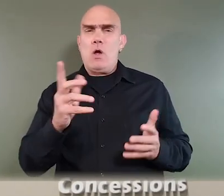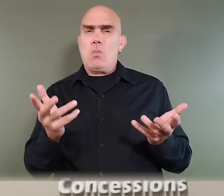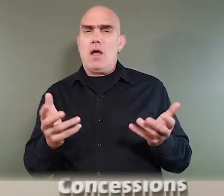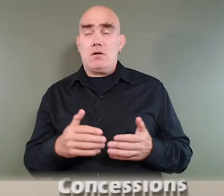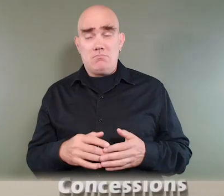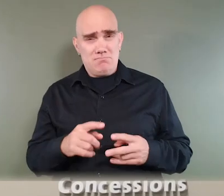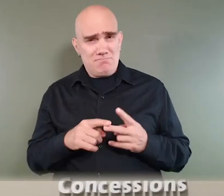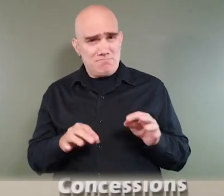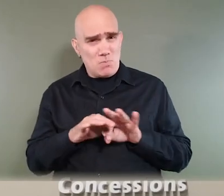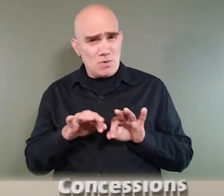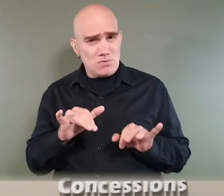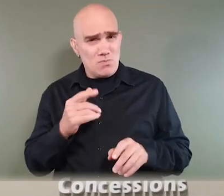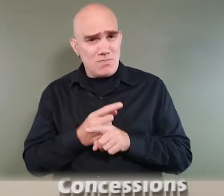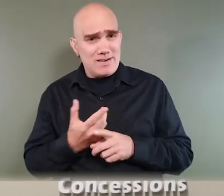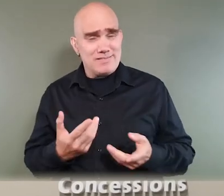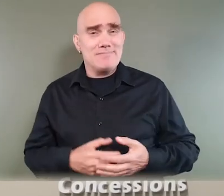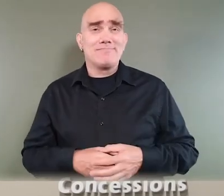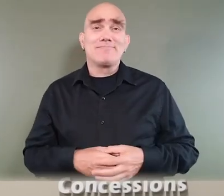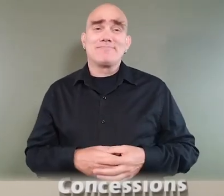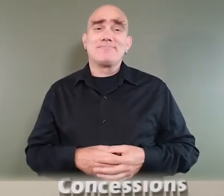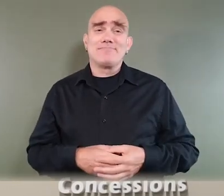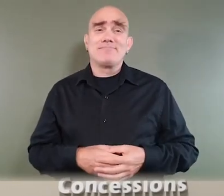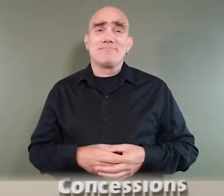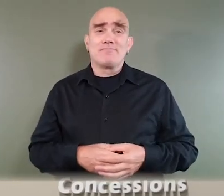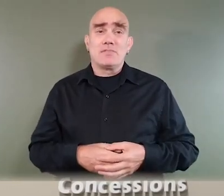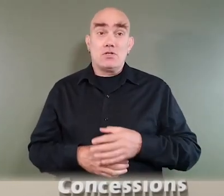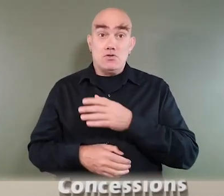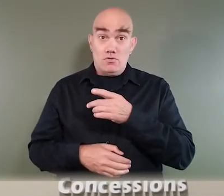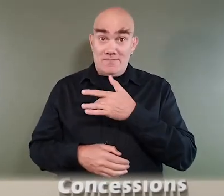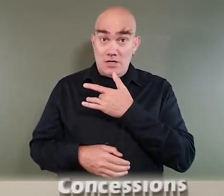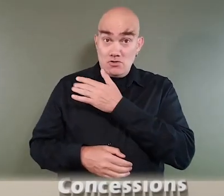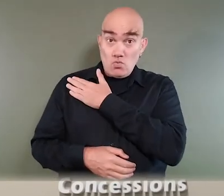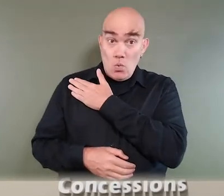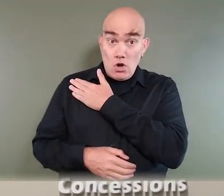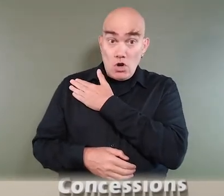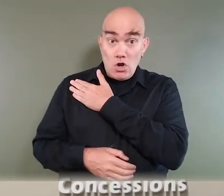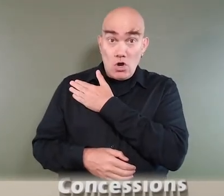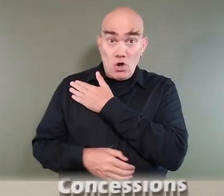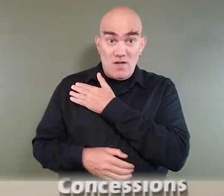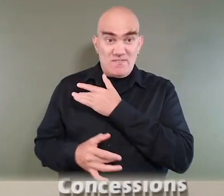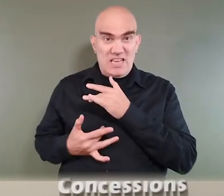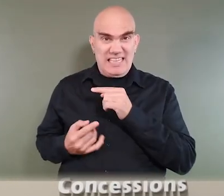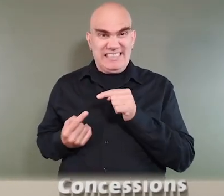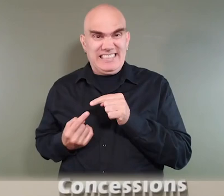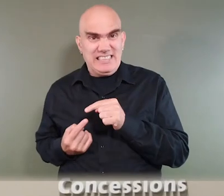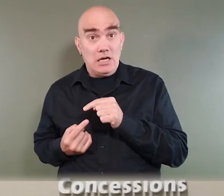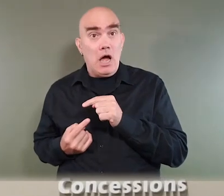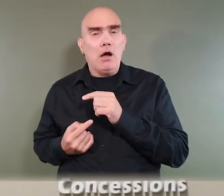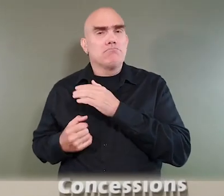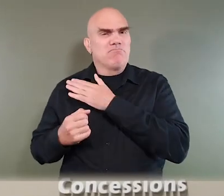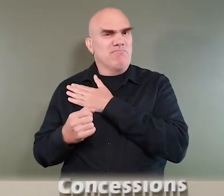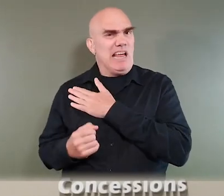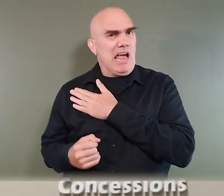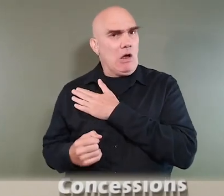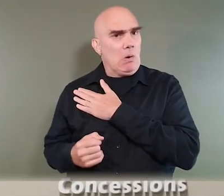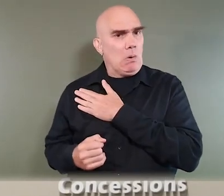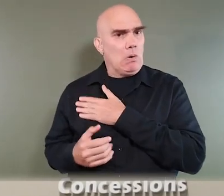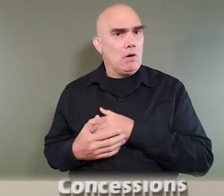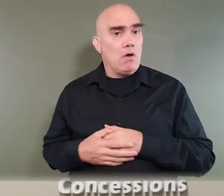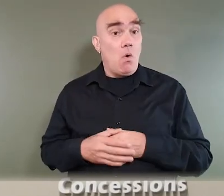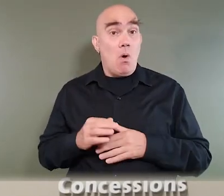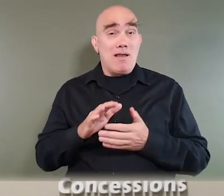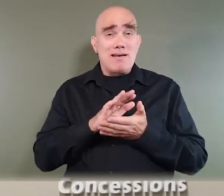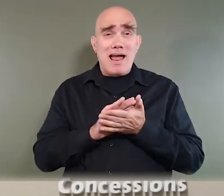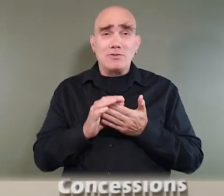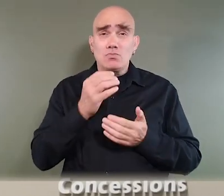things. Right? Is it in the shoulder and is it a sharp shooting pain? Get that arm down. Is it a nice warm